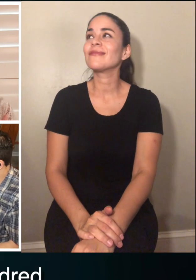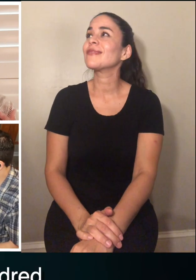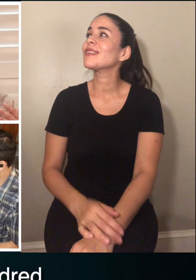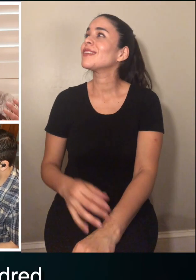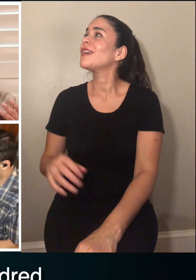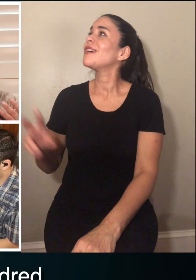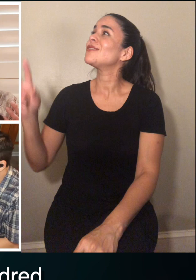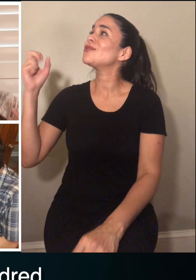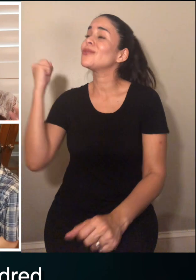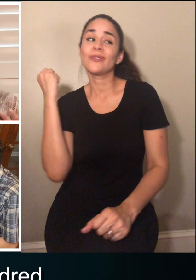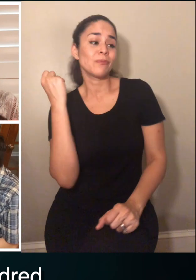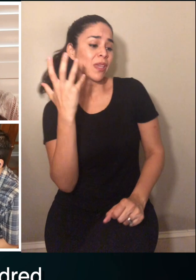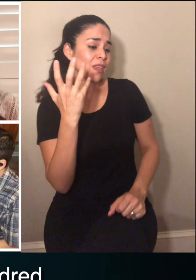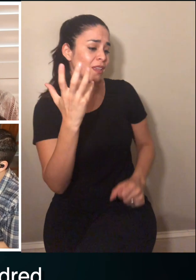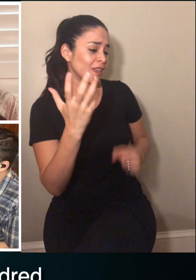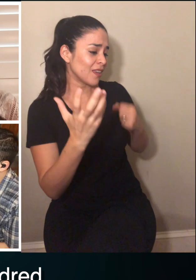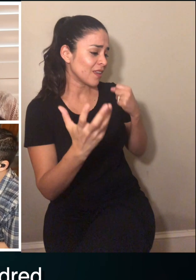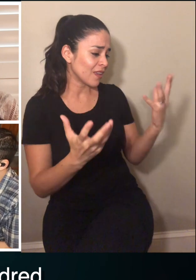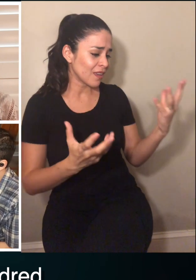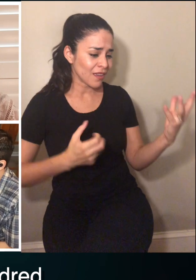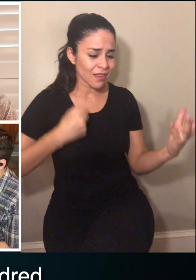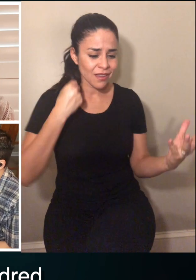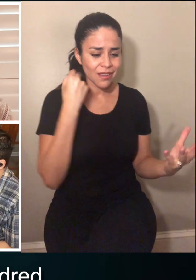voice. And as you speak,